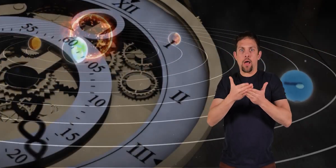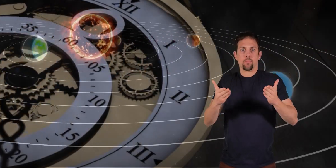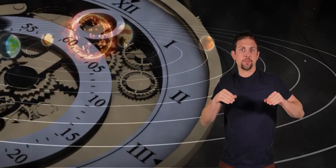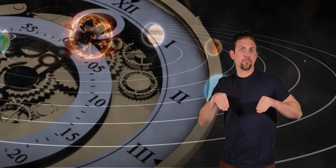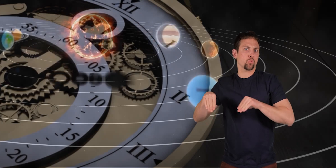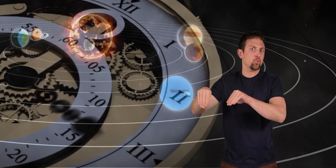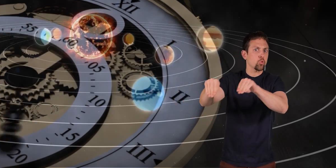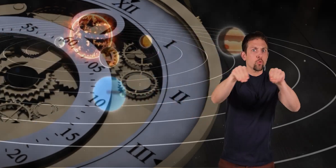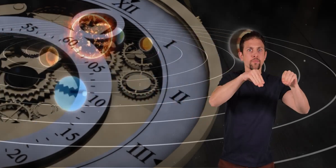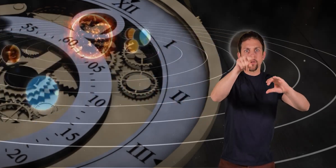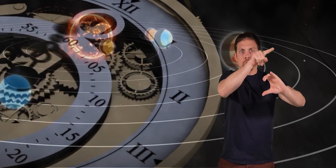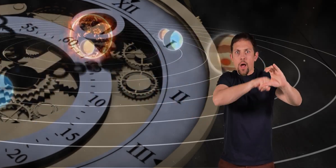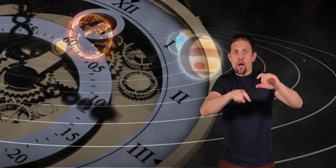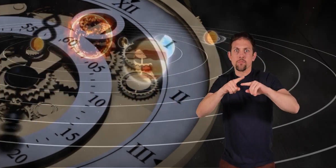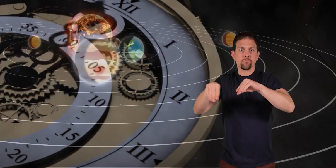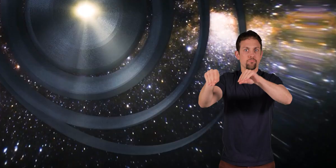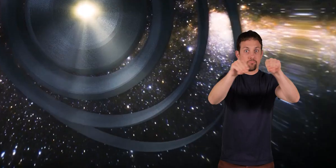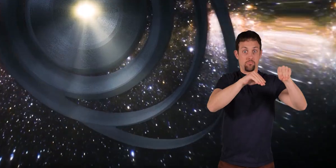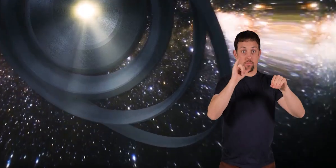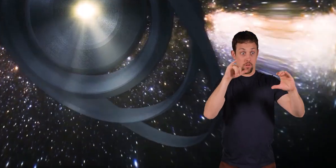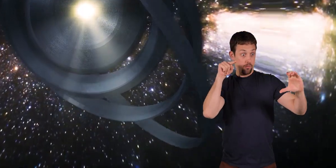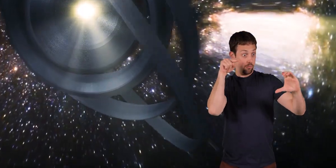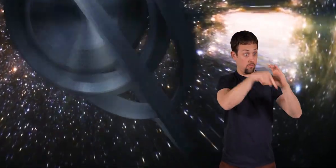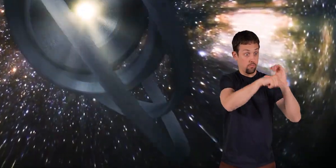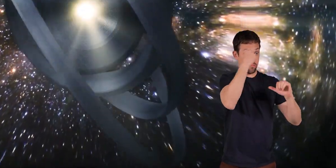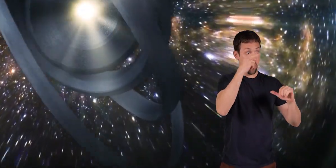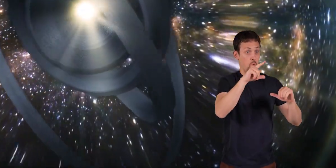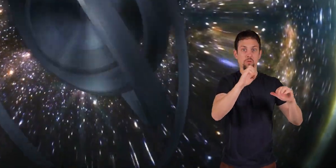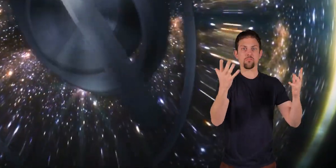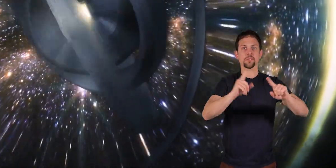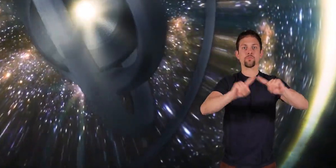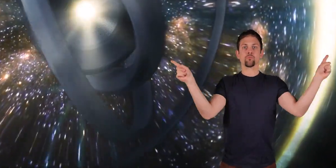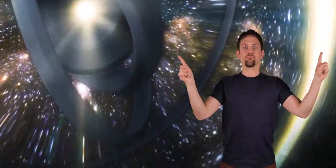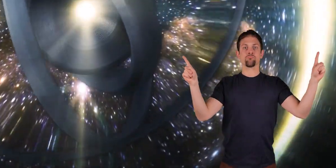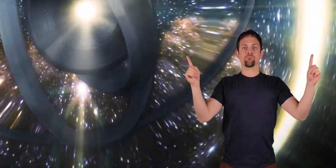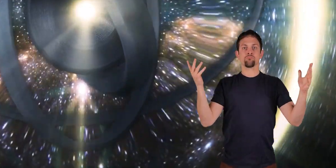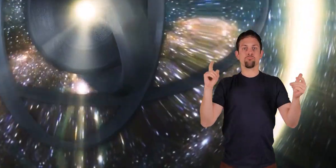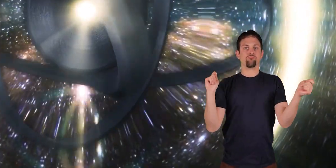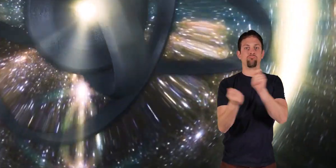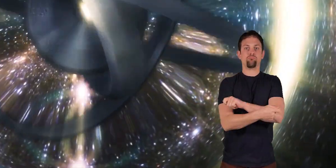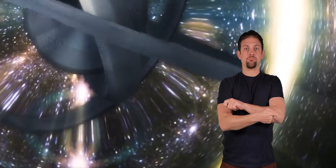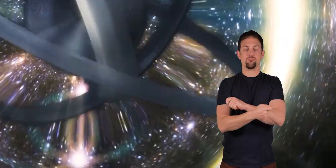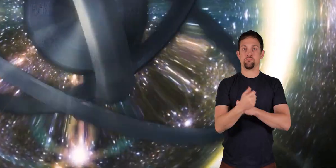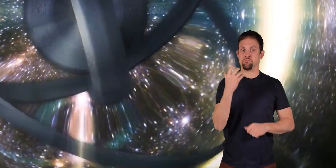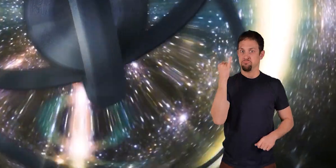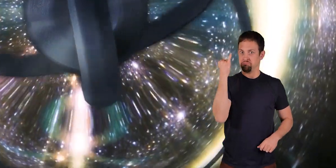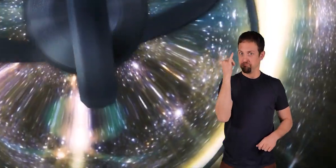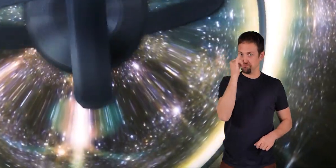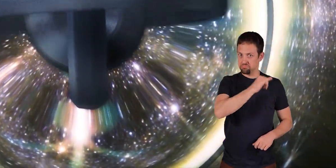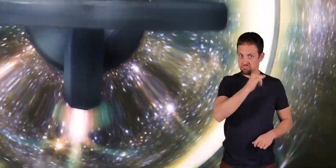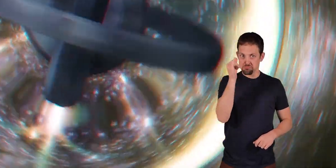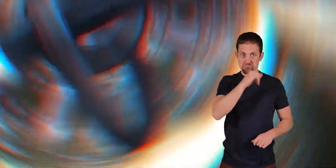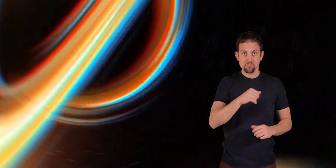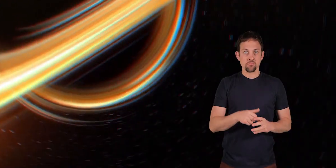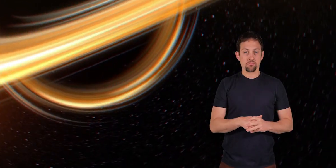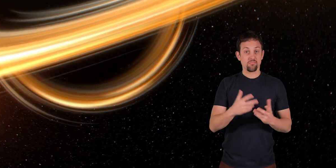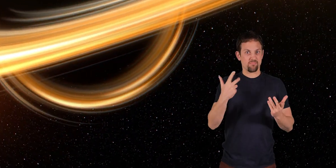time, and how objects move could be completely different inside a black hole. Whoa.